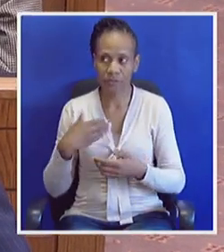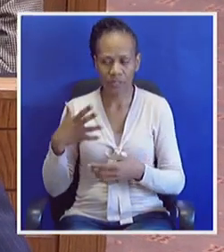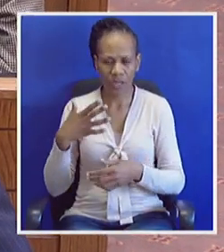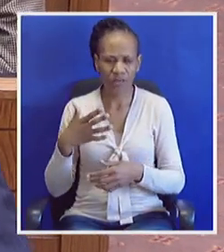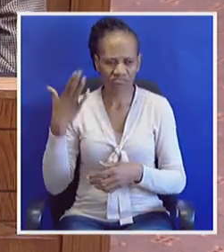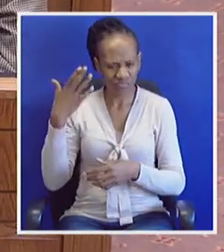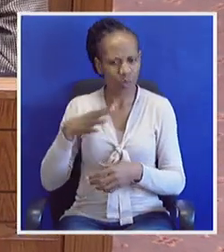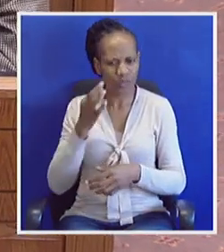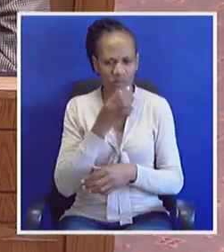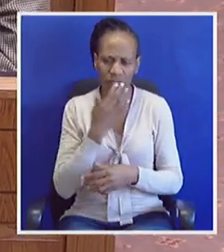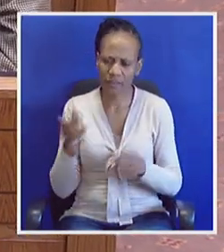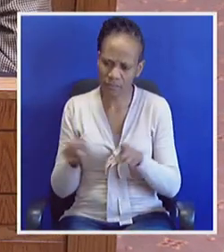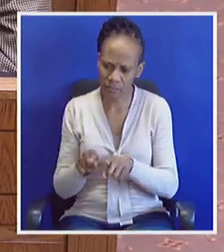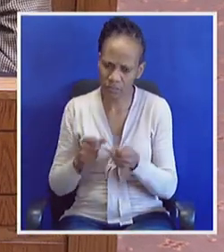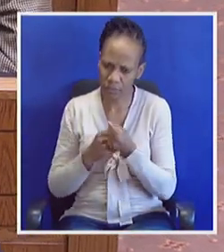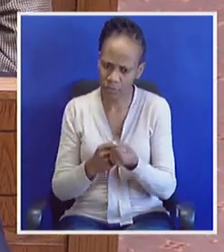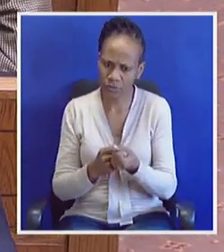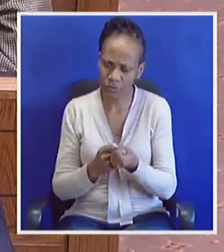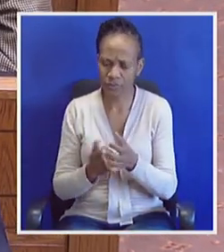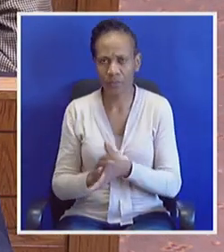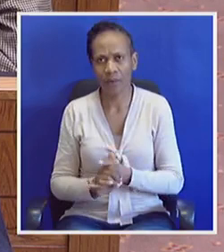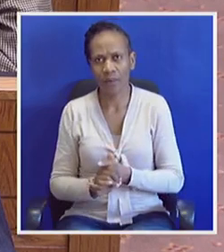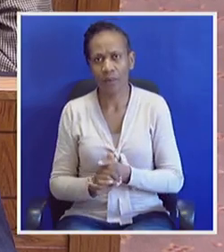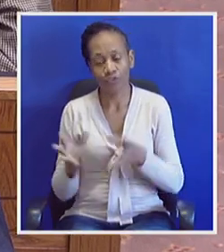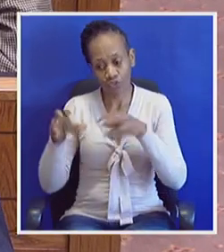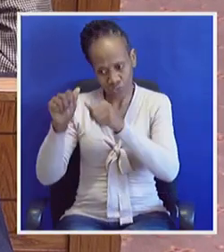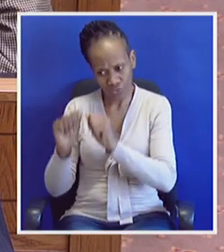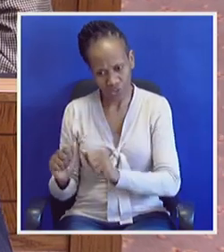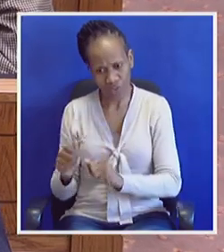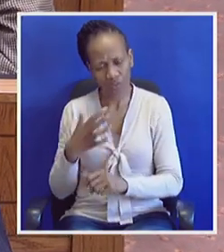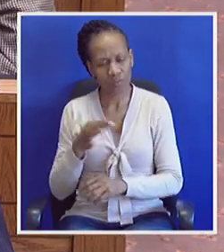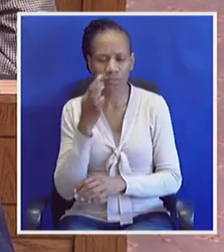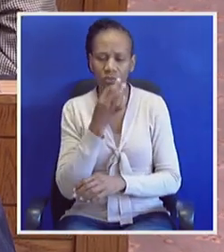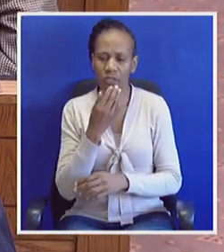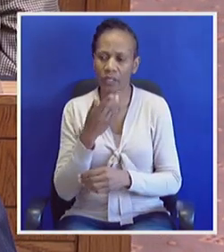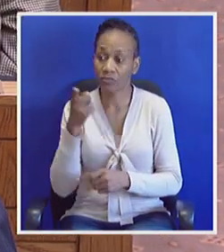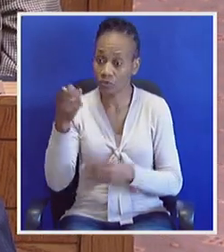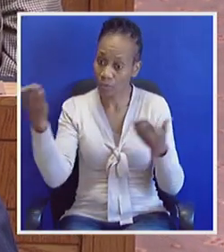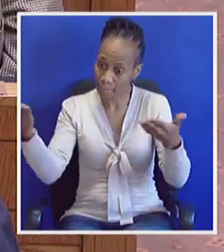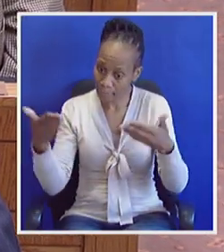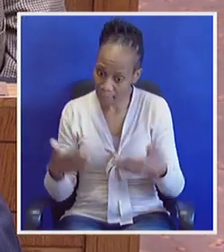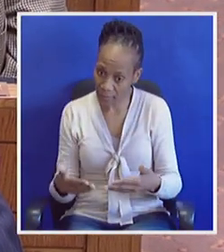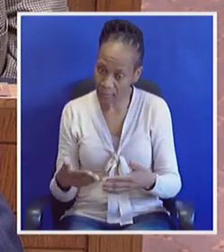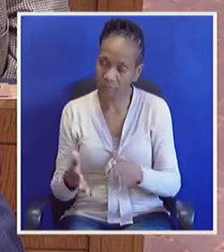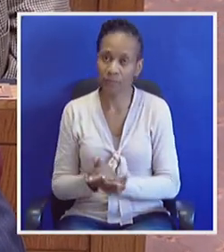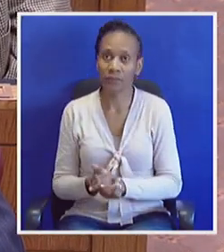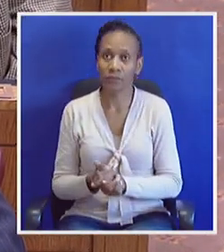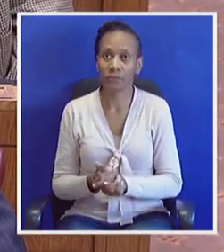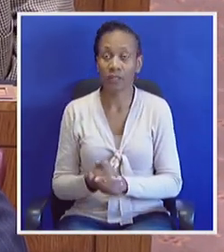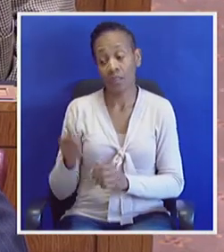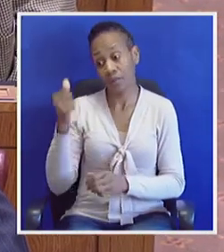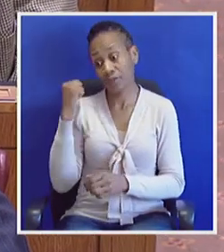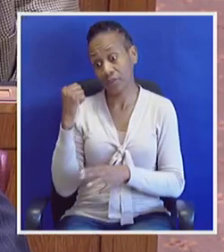it. But Honorable Chair, I would also like you back because, and I would urge you to look at yesterday's